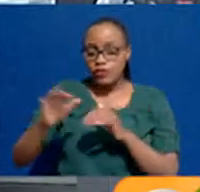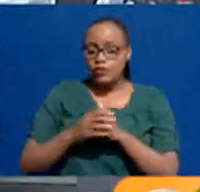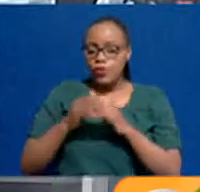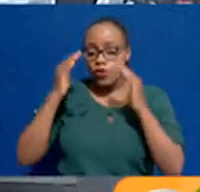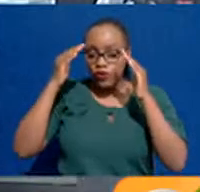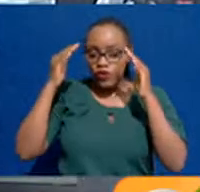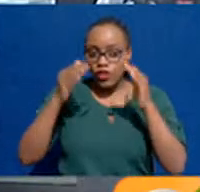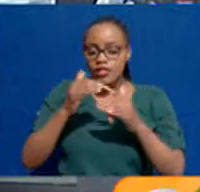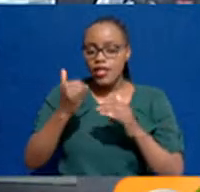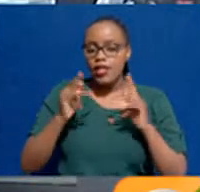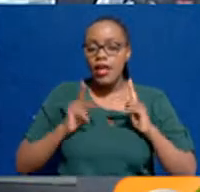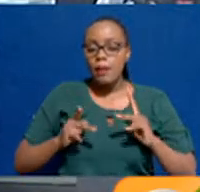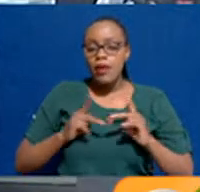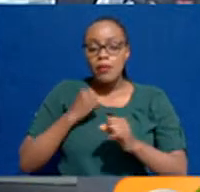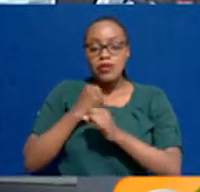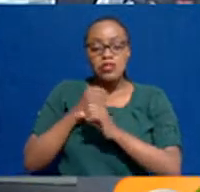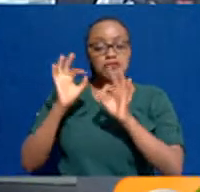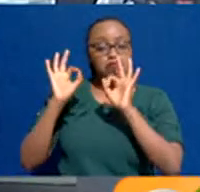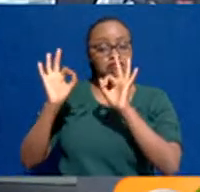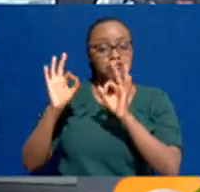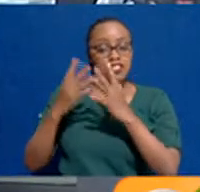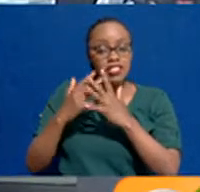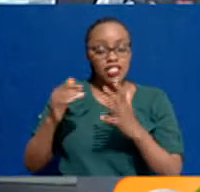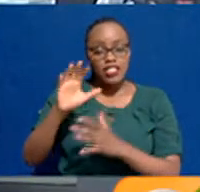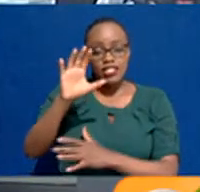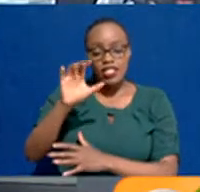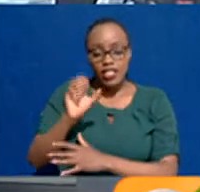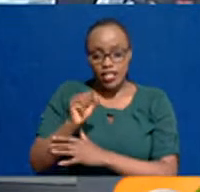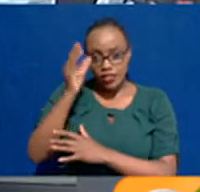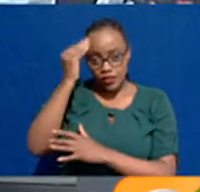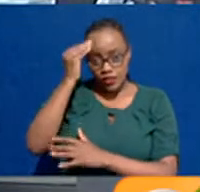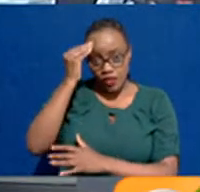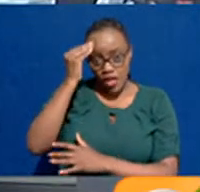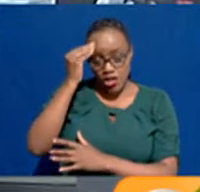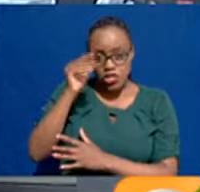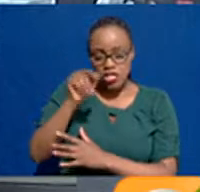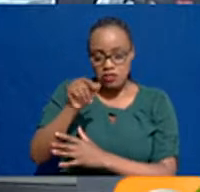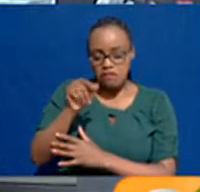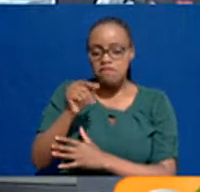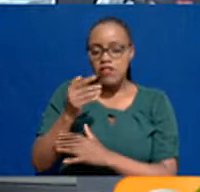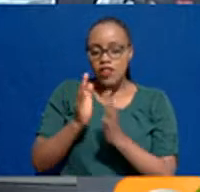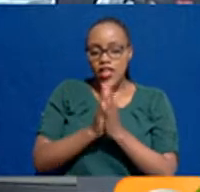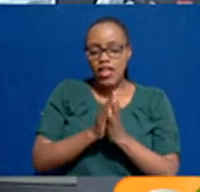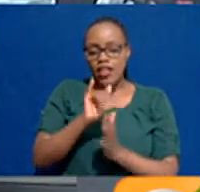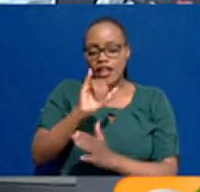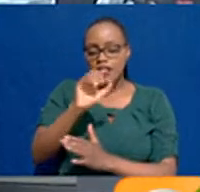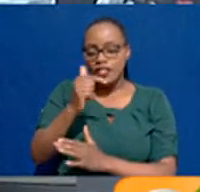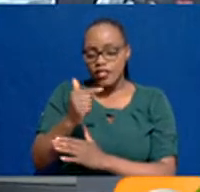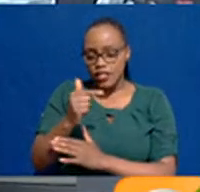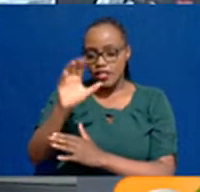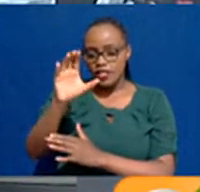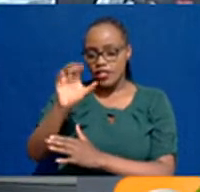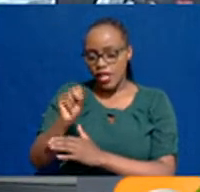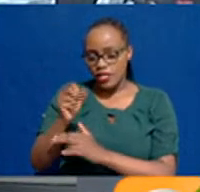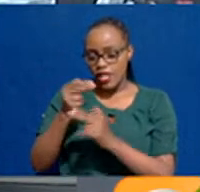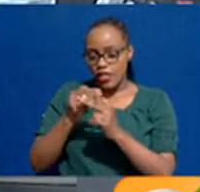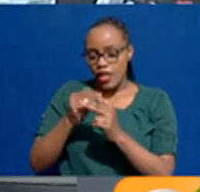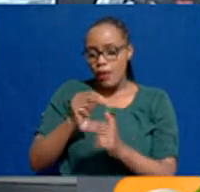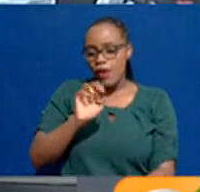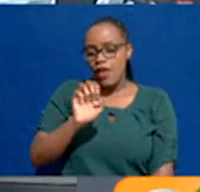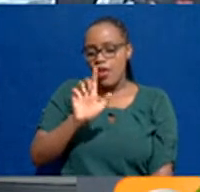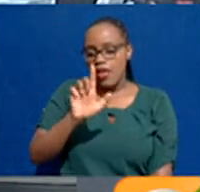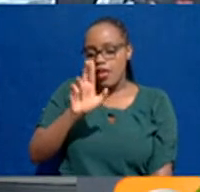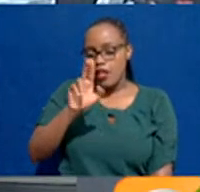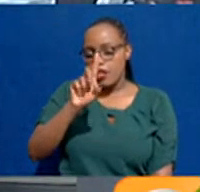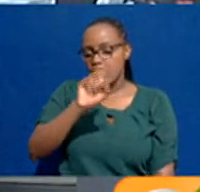Talk about young people doing great things, Education Cabinet Secretary Ezekiel Machogu and his ICT counterpart, Eliud Owalo, are being